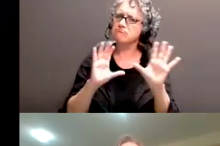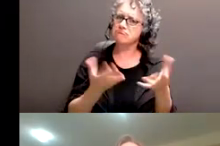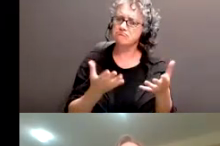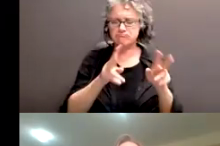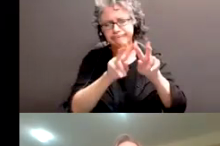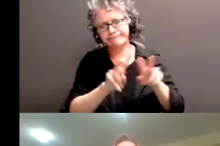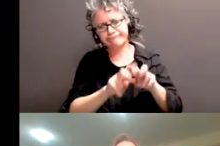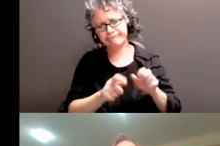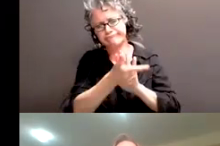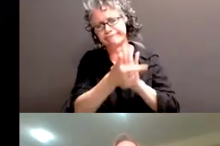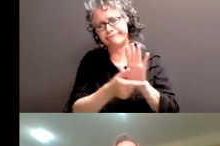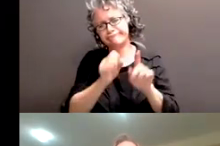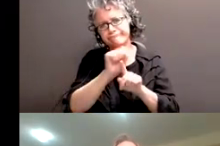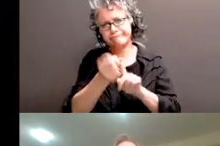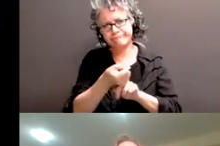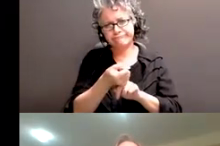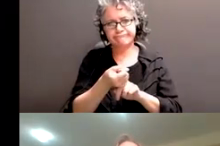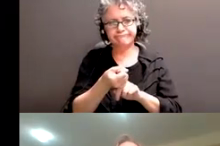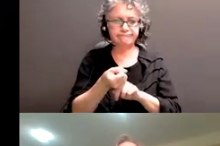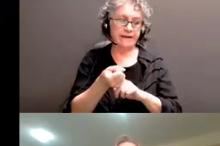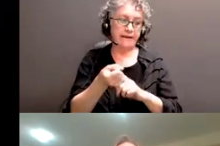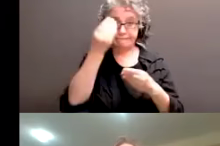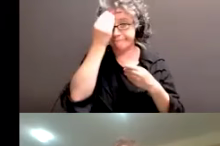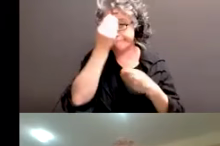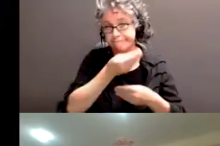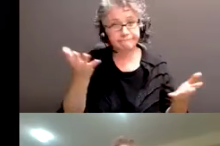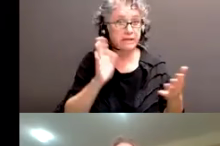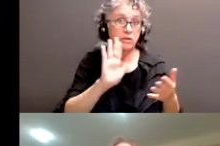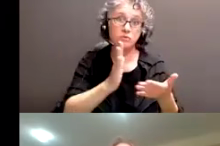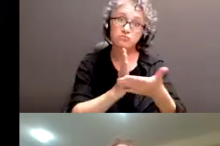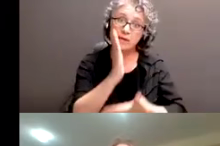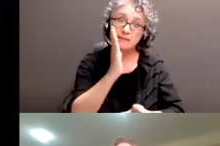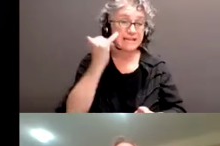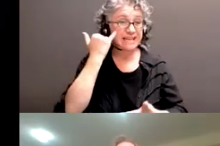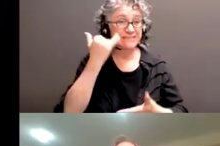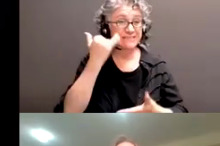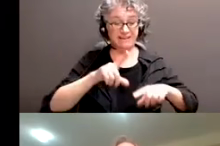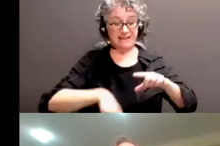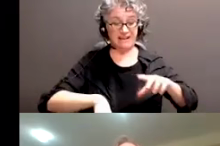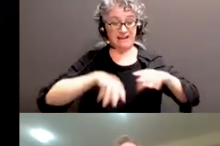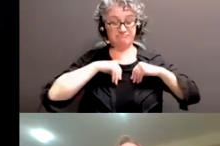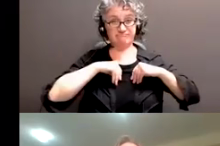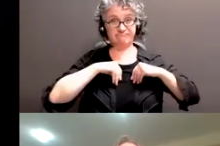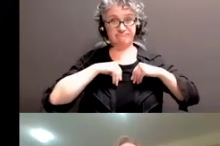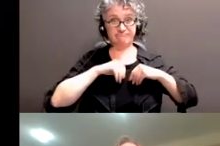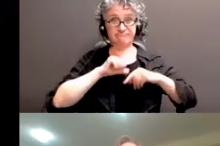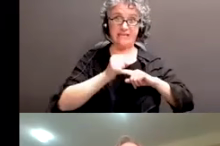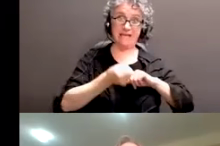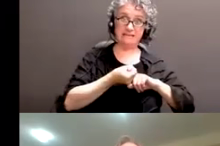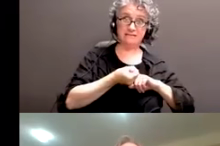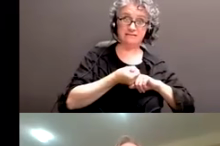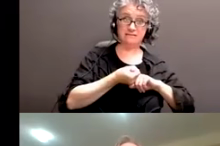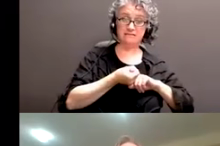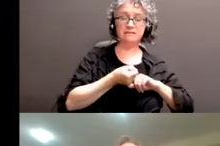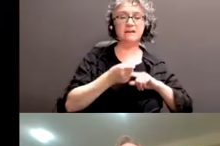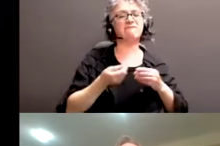situation and at least let you know what your rights are. If they themselves can't take your case on specifically, they at least give you some legal